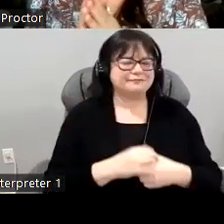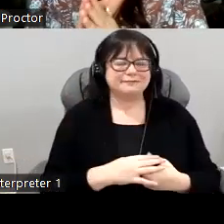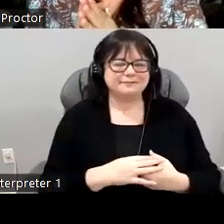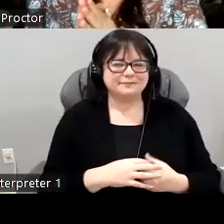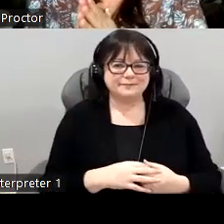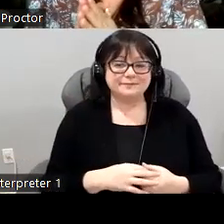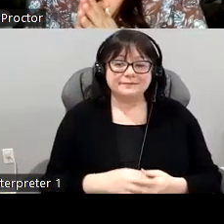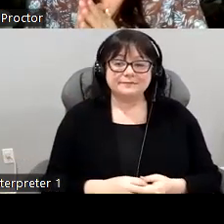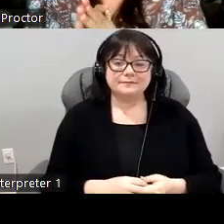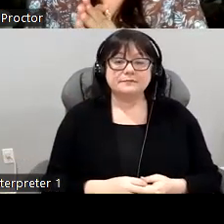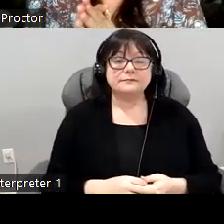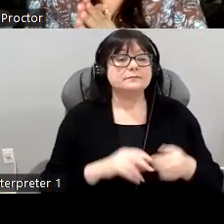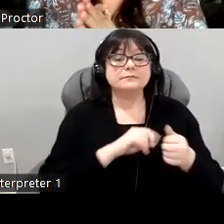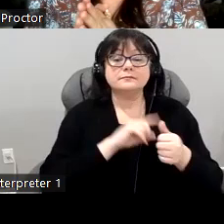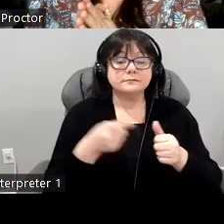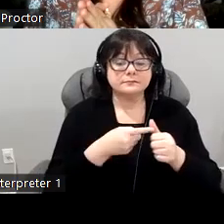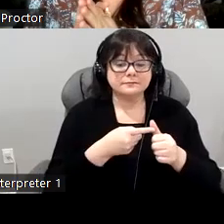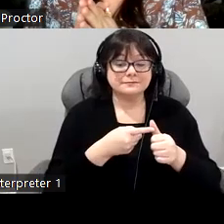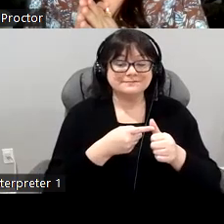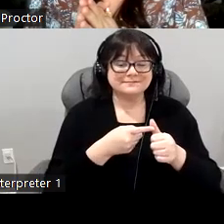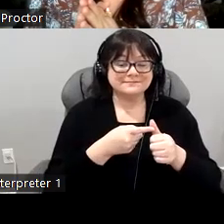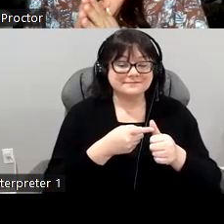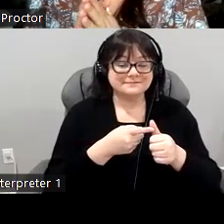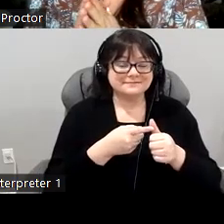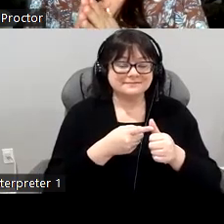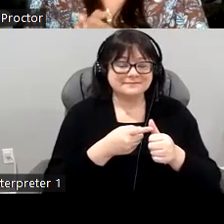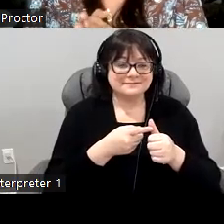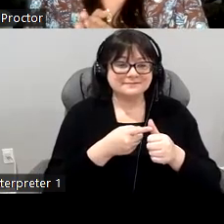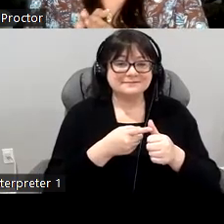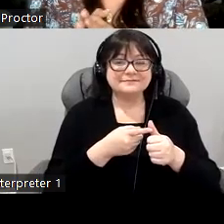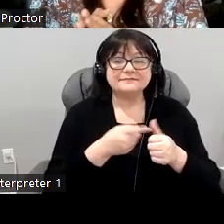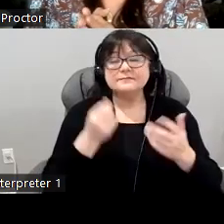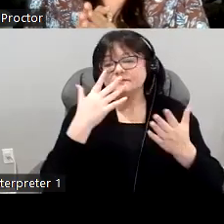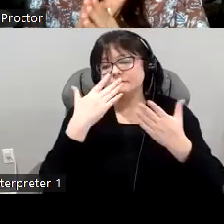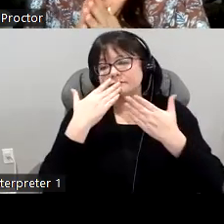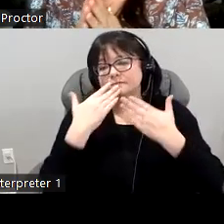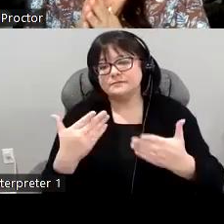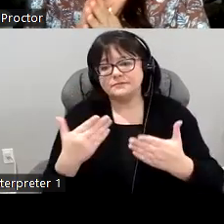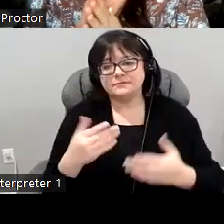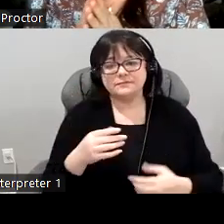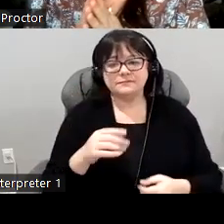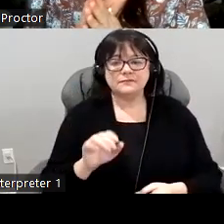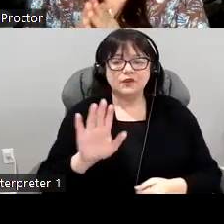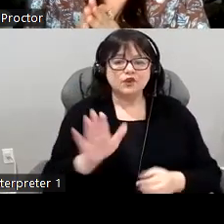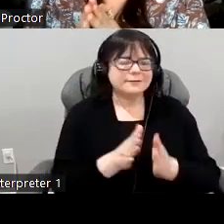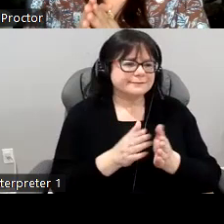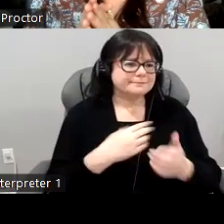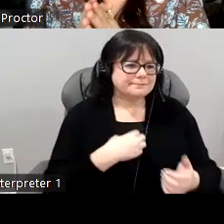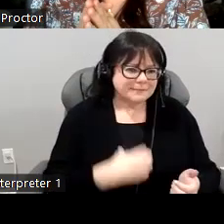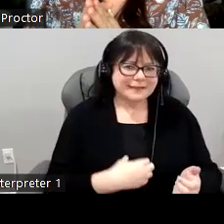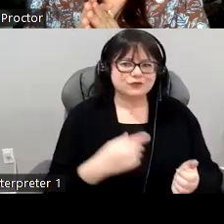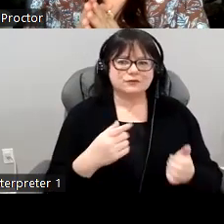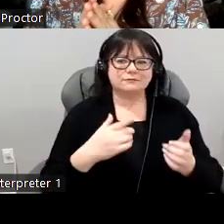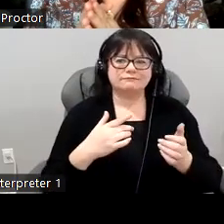first take the opportunity to thank you for your enthusiasm around your